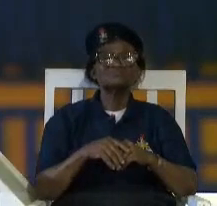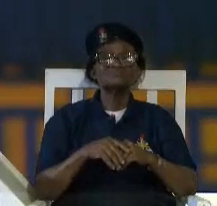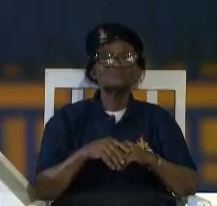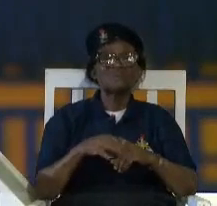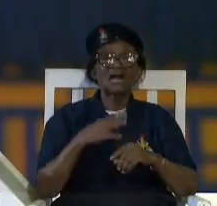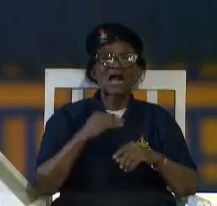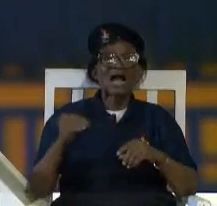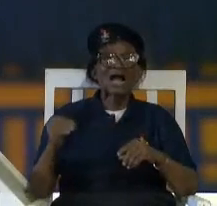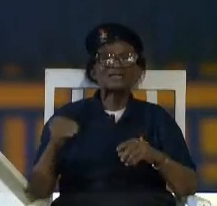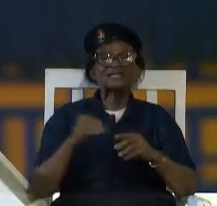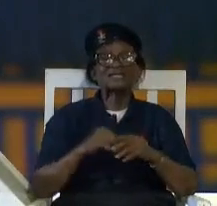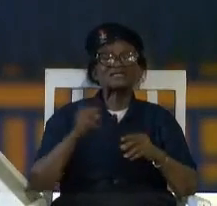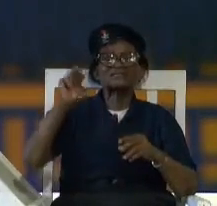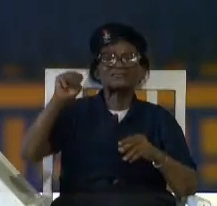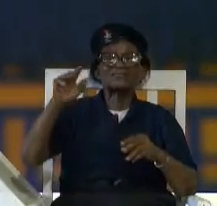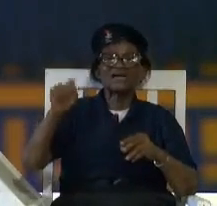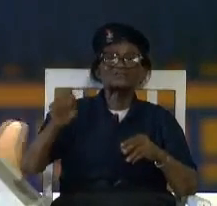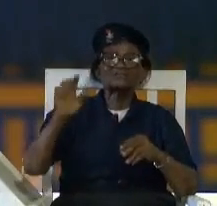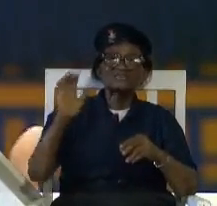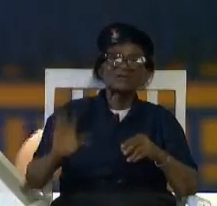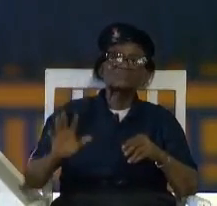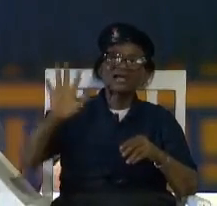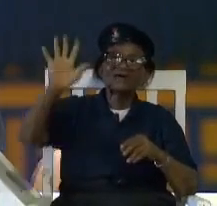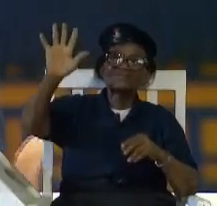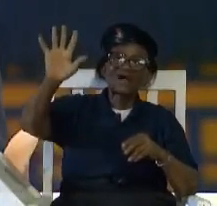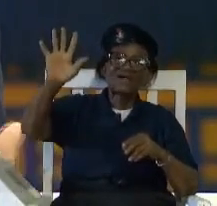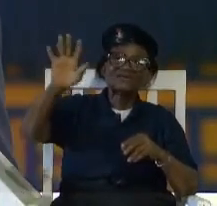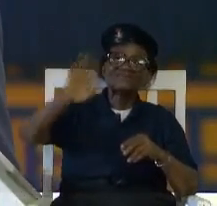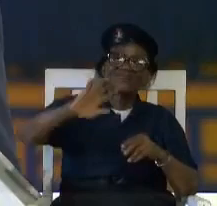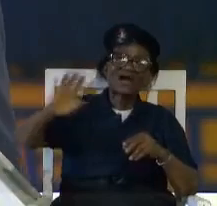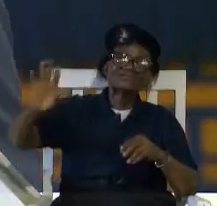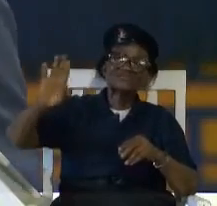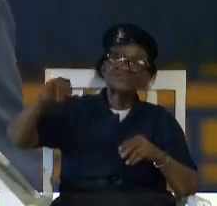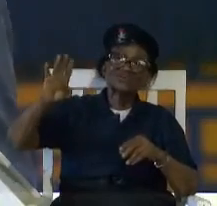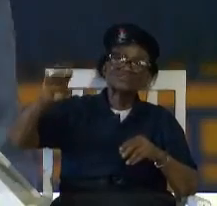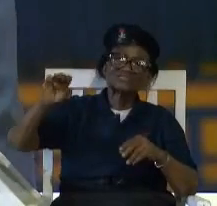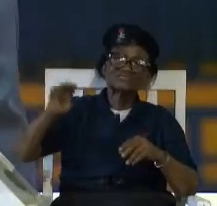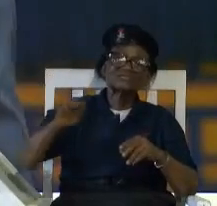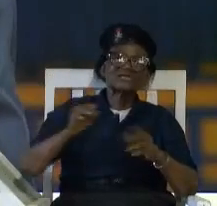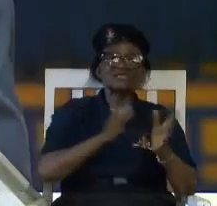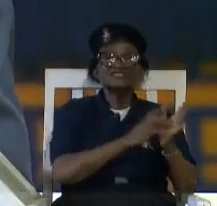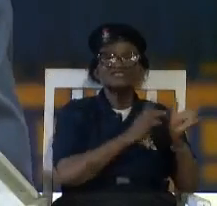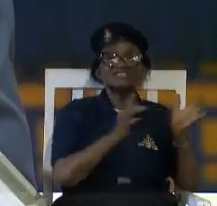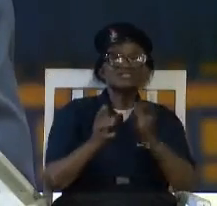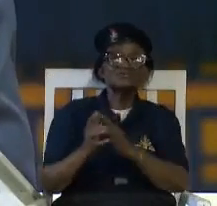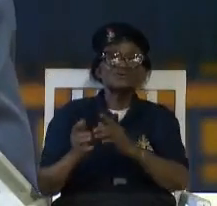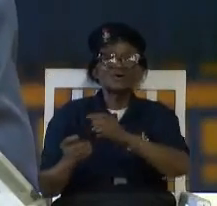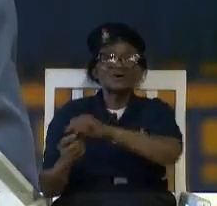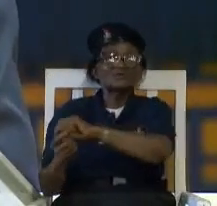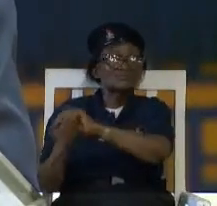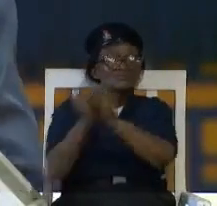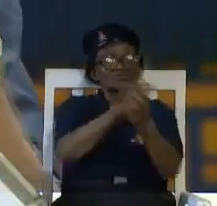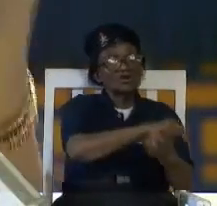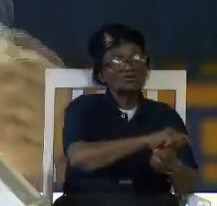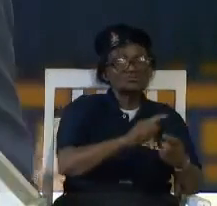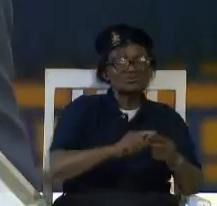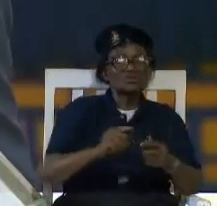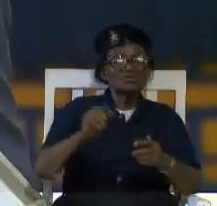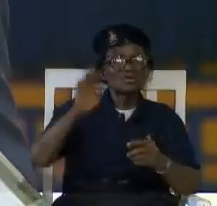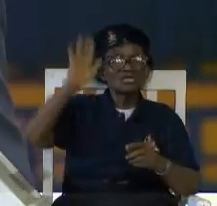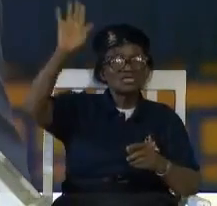And then in Matthew chapter 5, verse 14, Matthew 5:14, Jesus turned to his